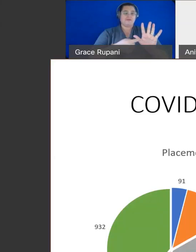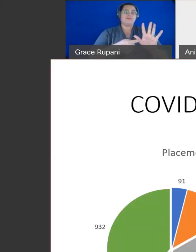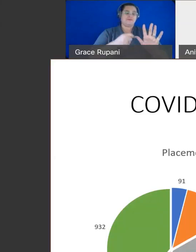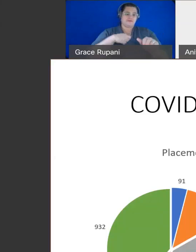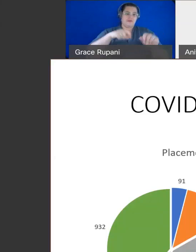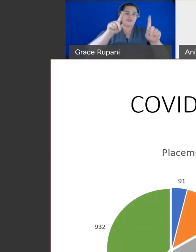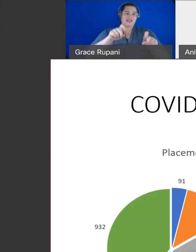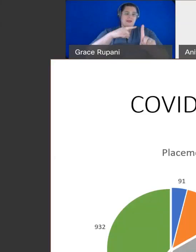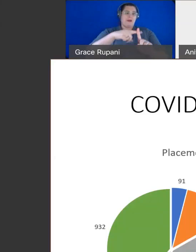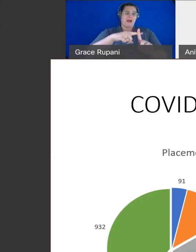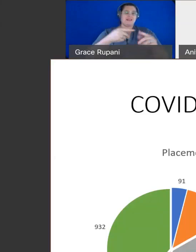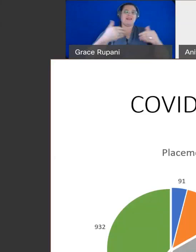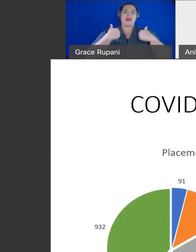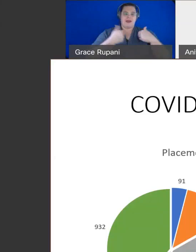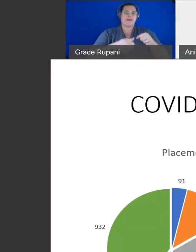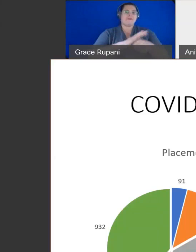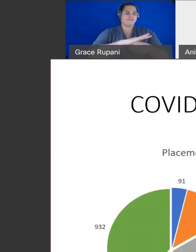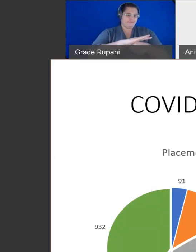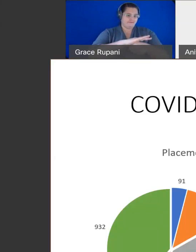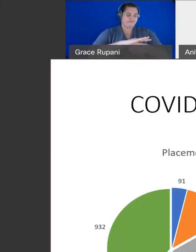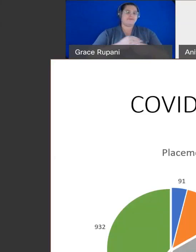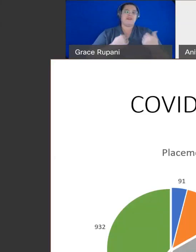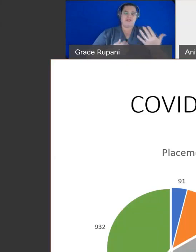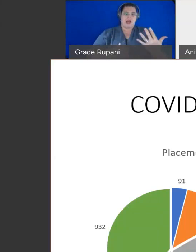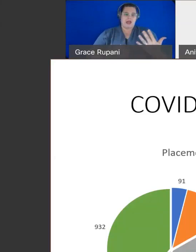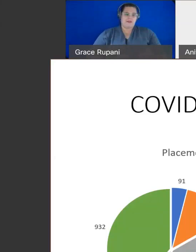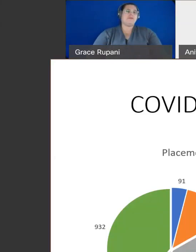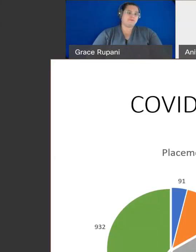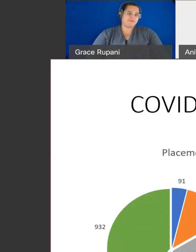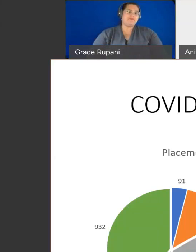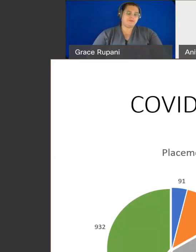who have tested positive for coronavirus to date.